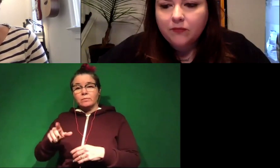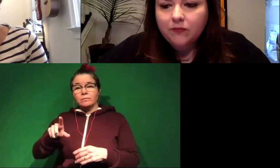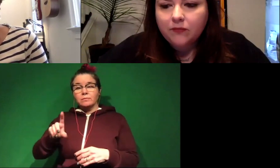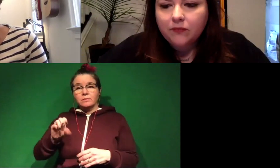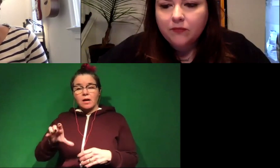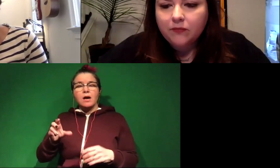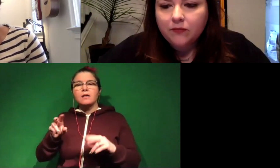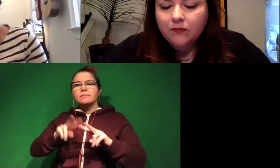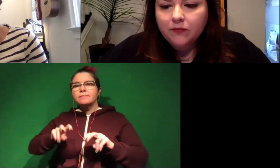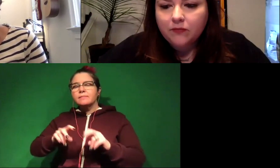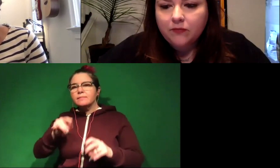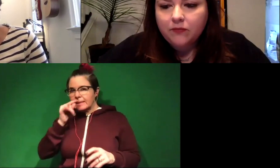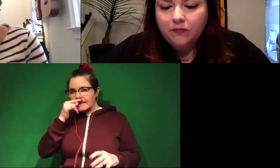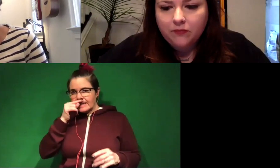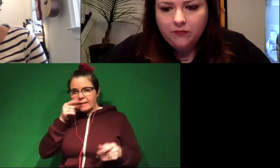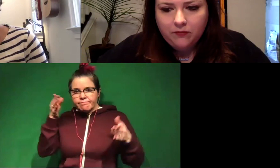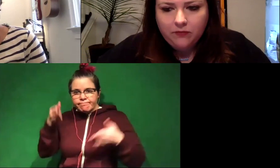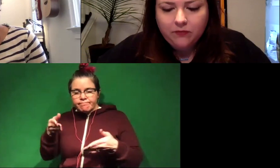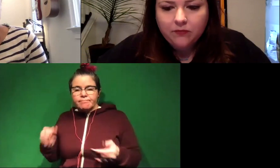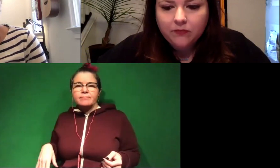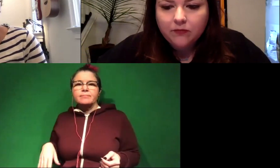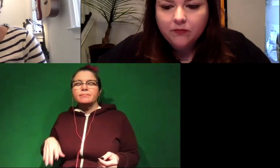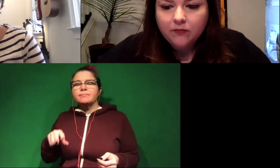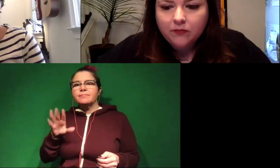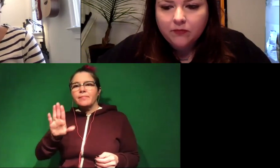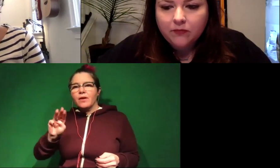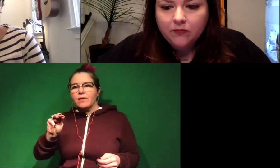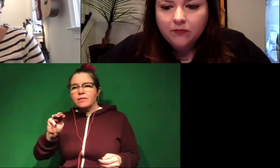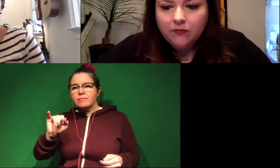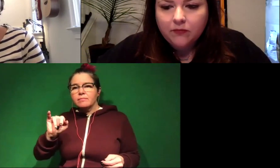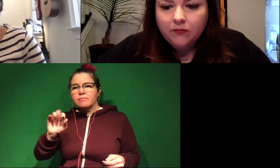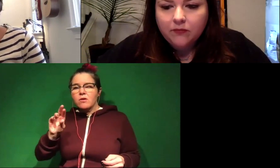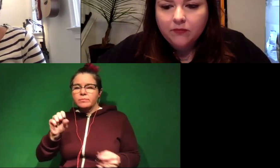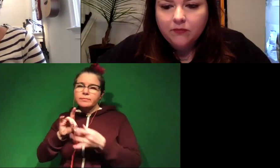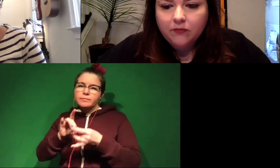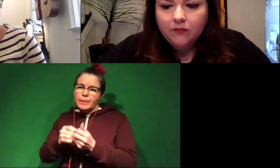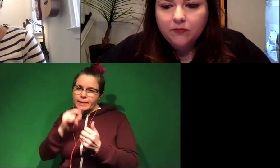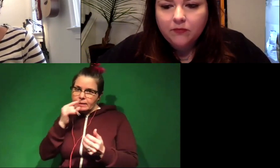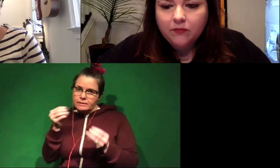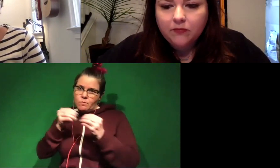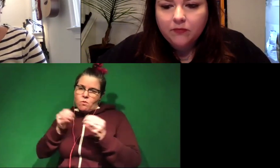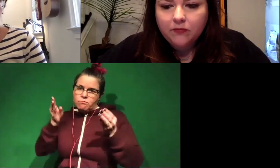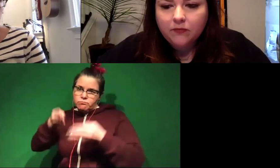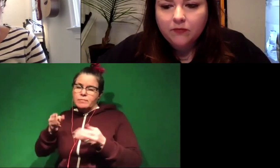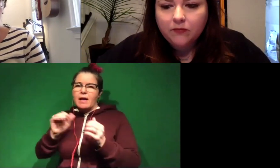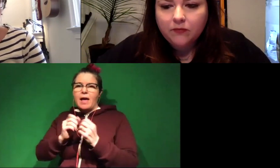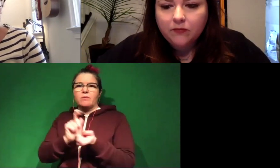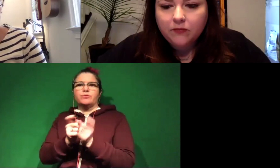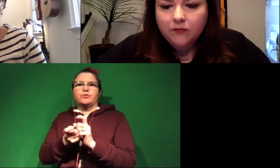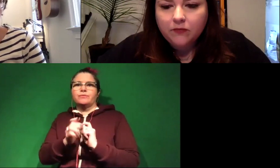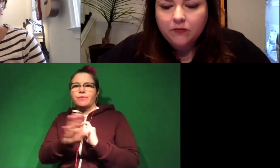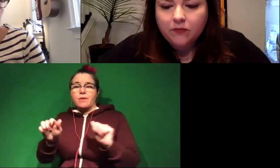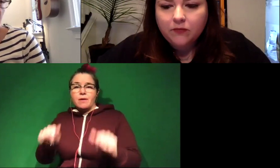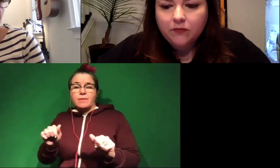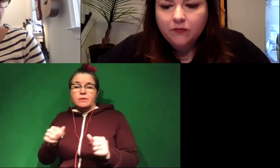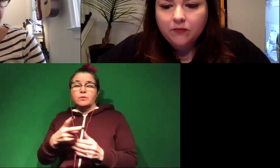at pediatric microbes associated with kids more. and how that changed their ability to